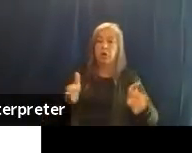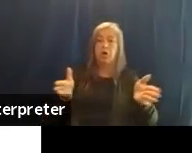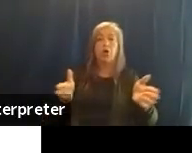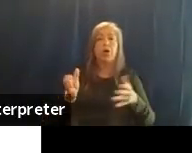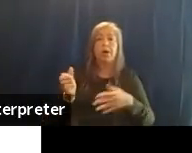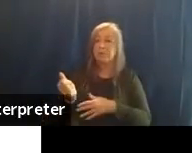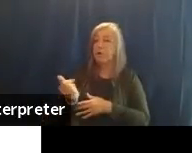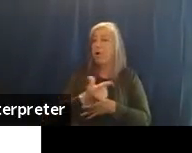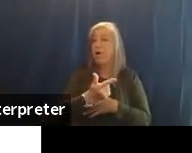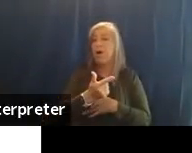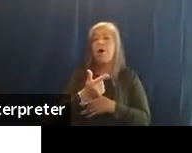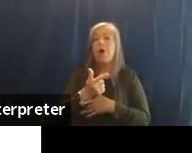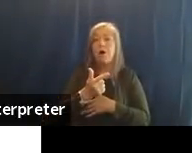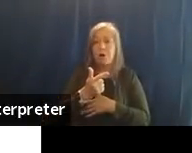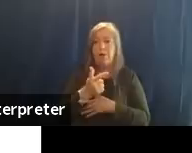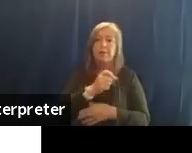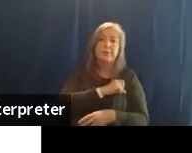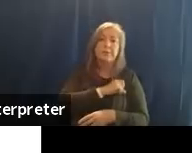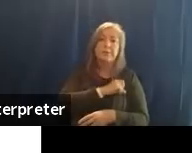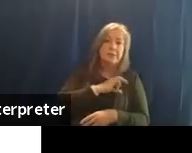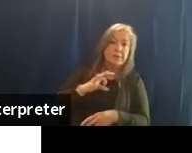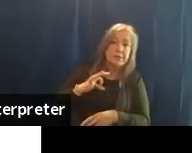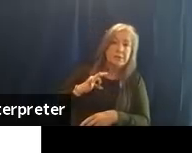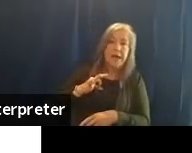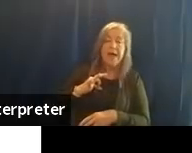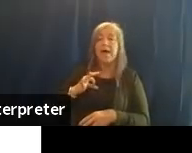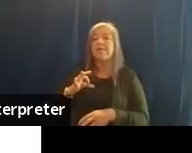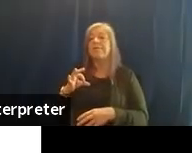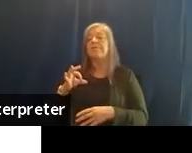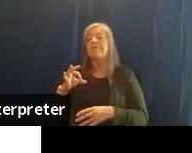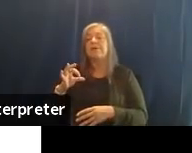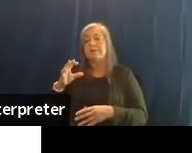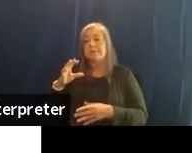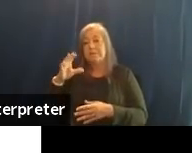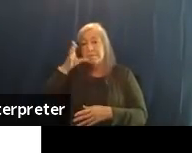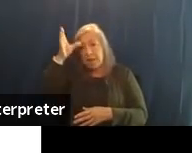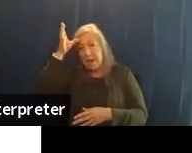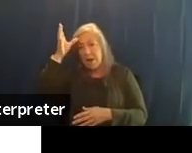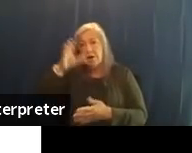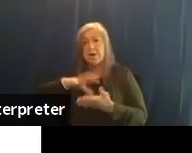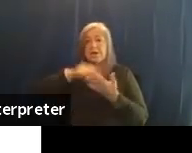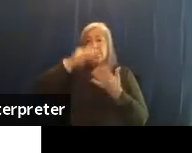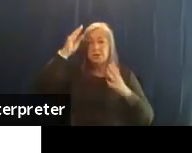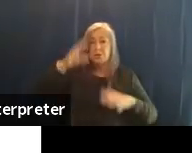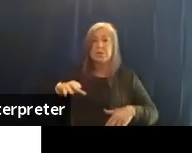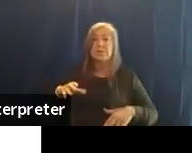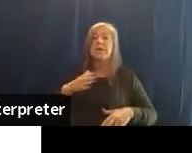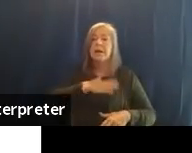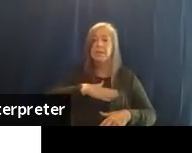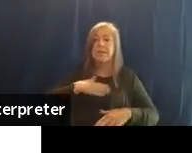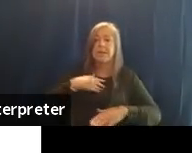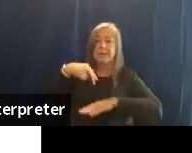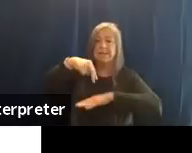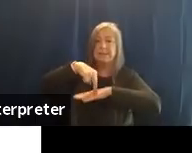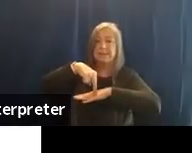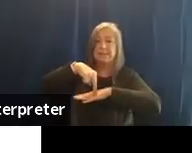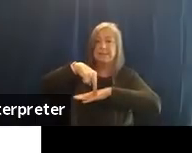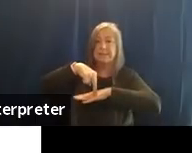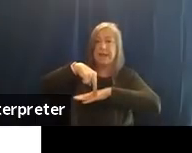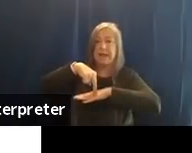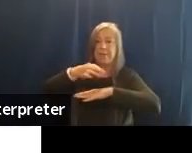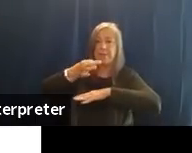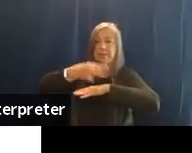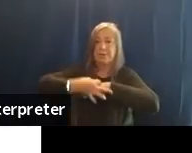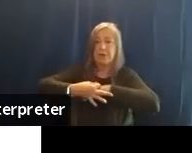that dot. One of the issues that we're seeing pop up at the sites is folks wanting to poke their head around the